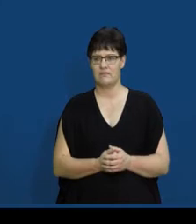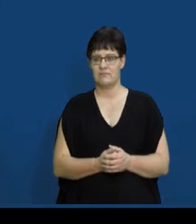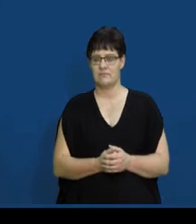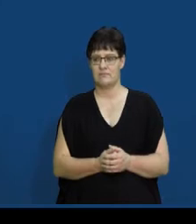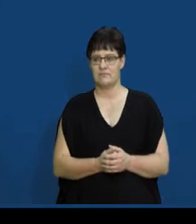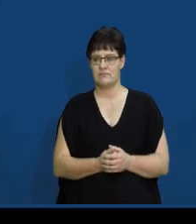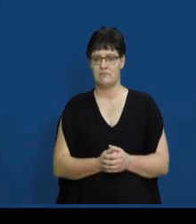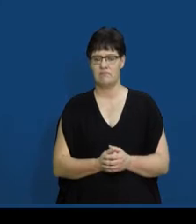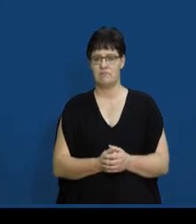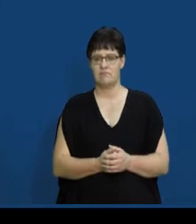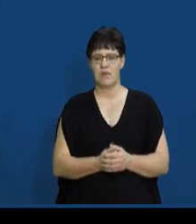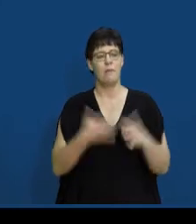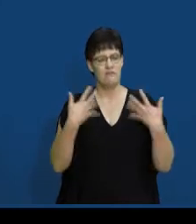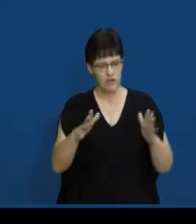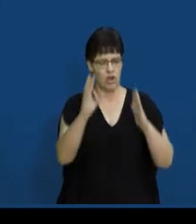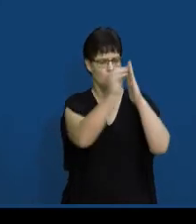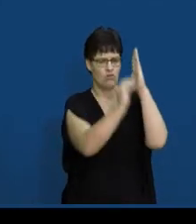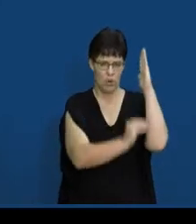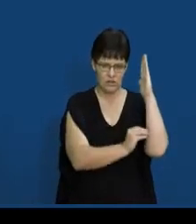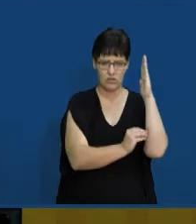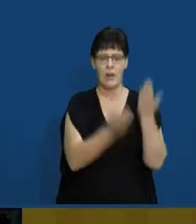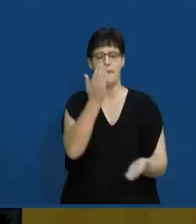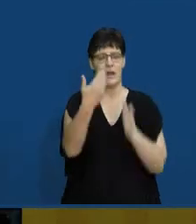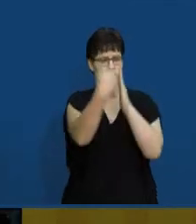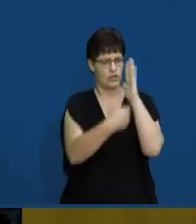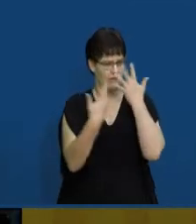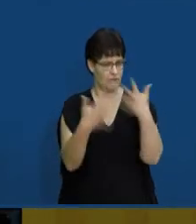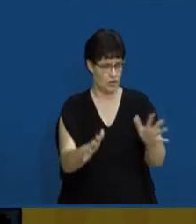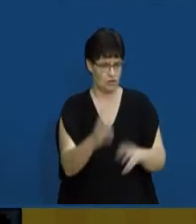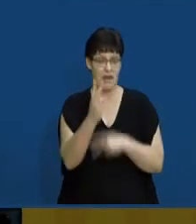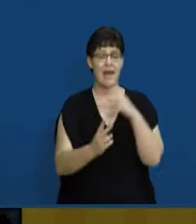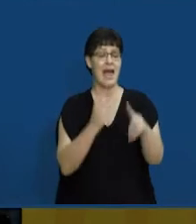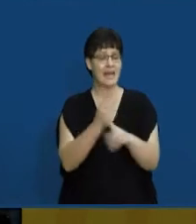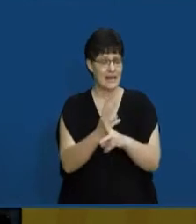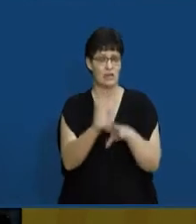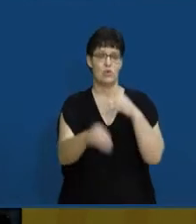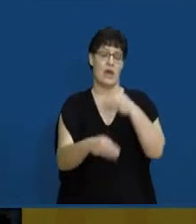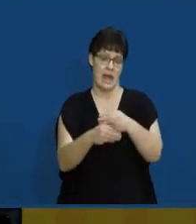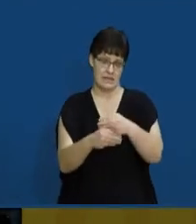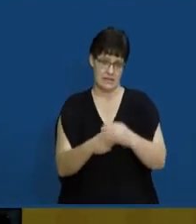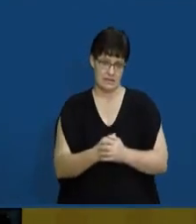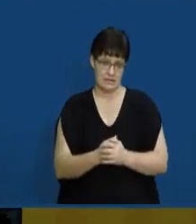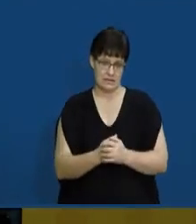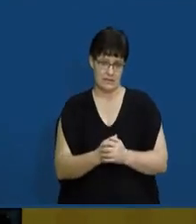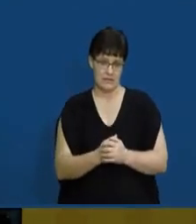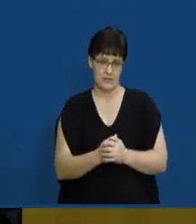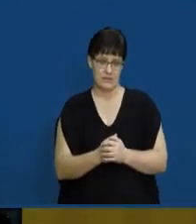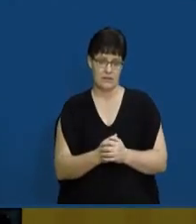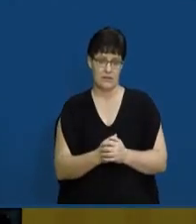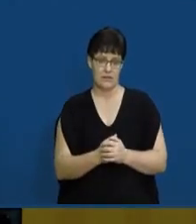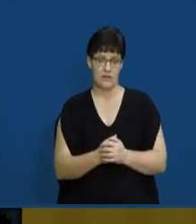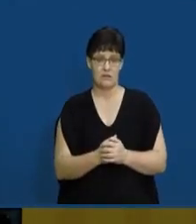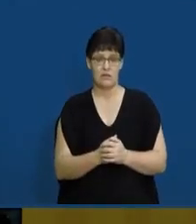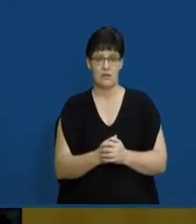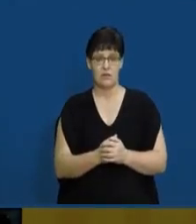I've spoken about the notes to the balance sheet already, but once again, let me just add here that make sure that when you